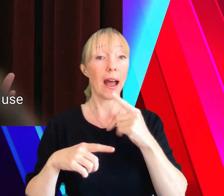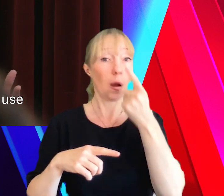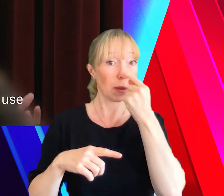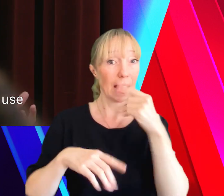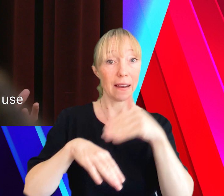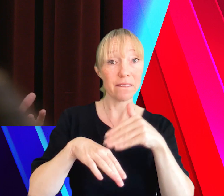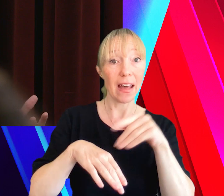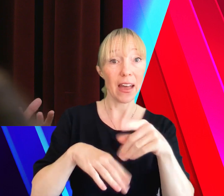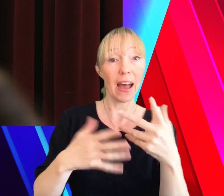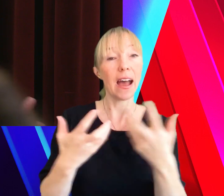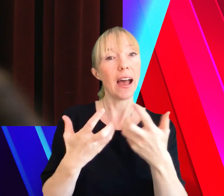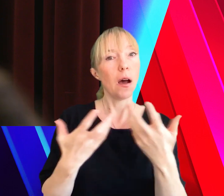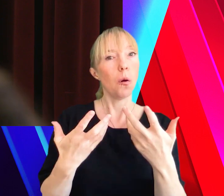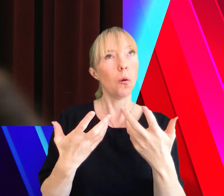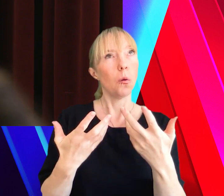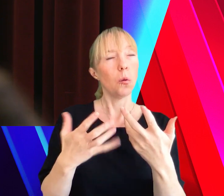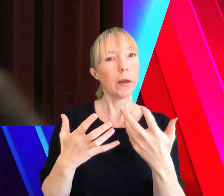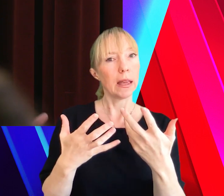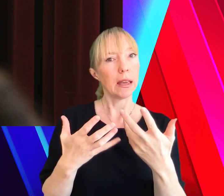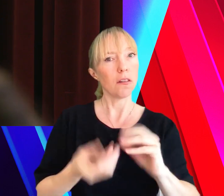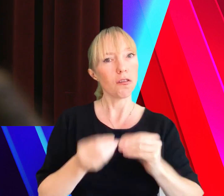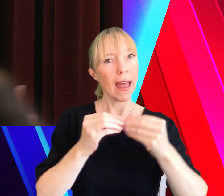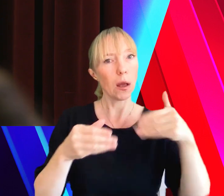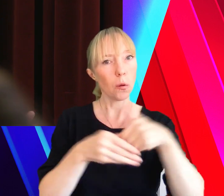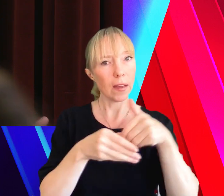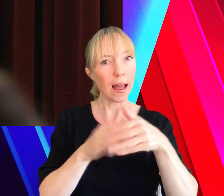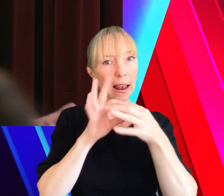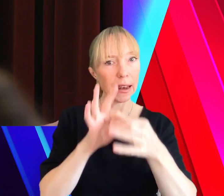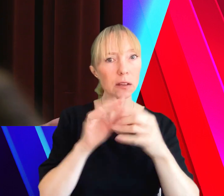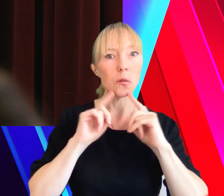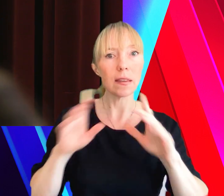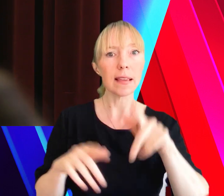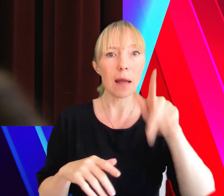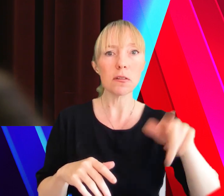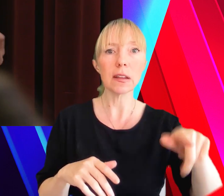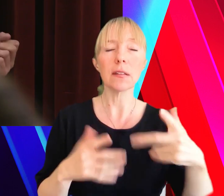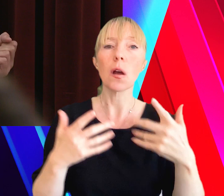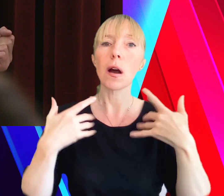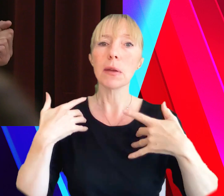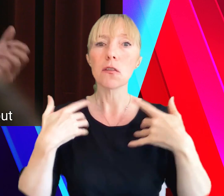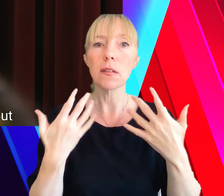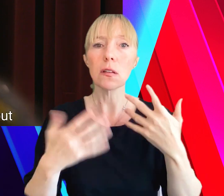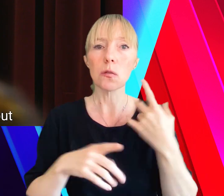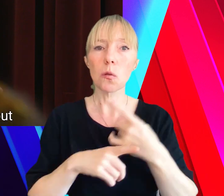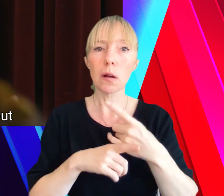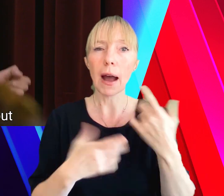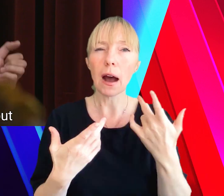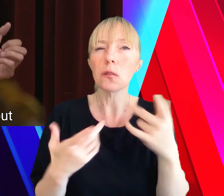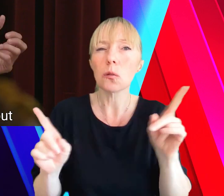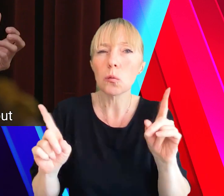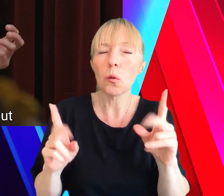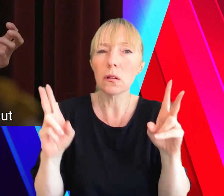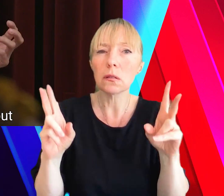that's kind of, we can affect that through how we sort of make content about them. So I'm kind of interested in